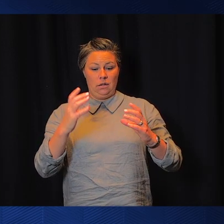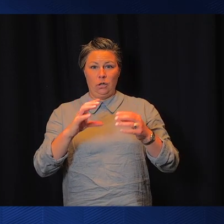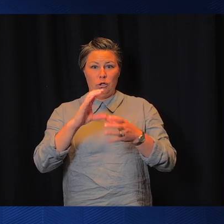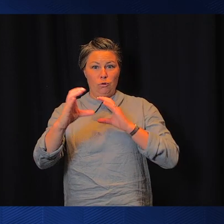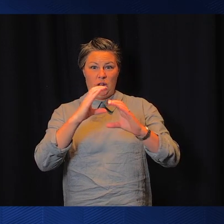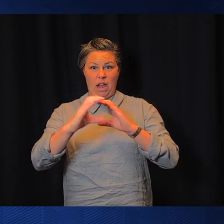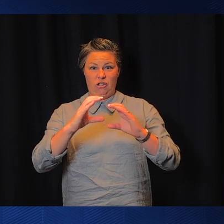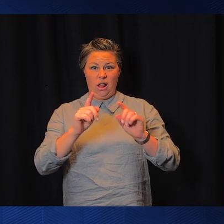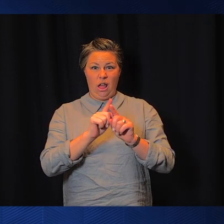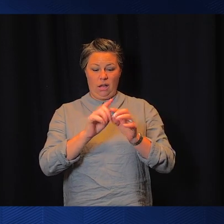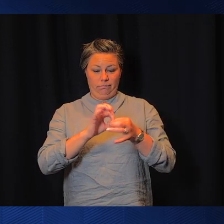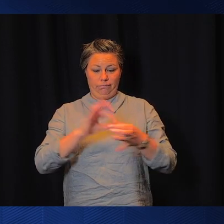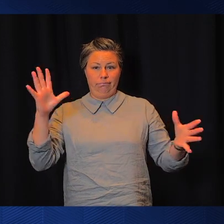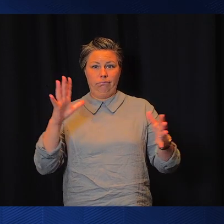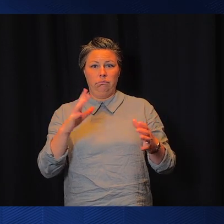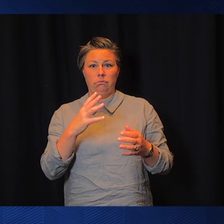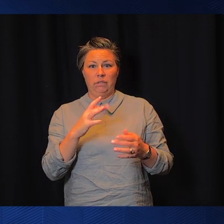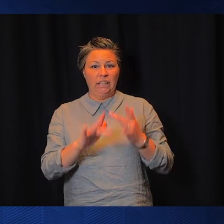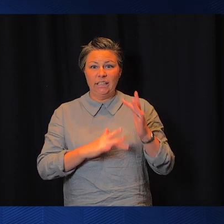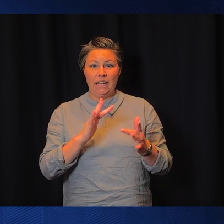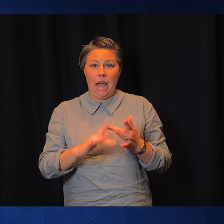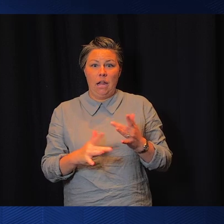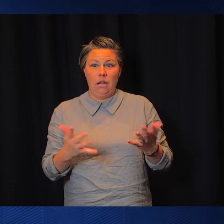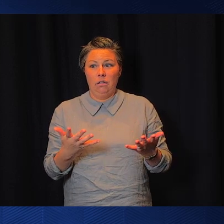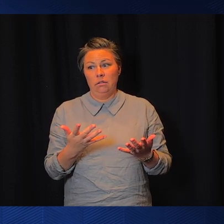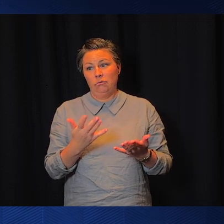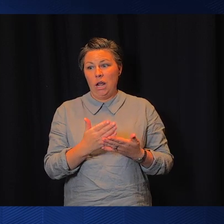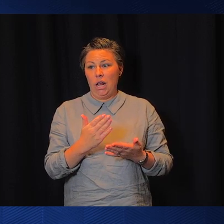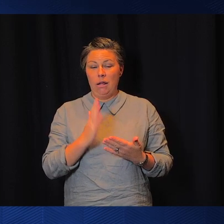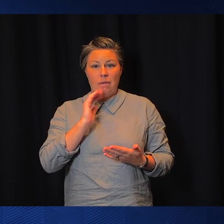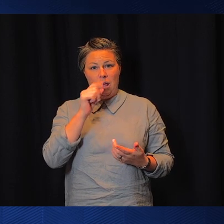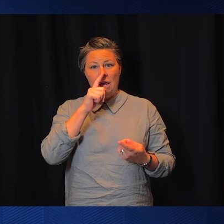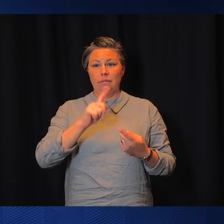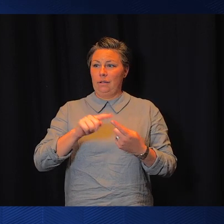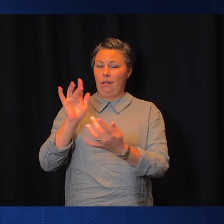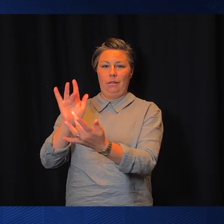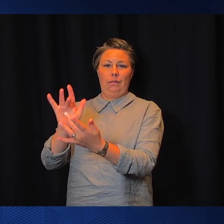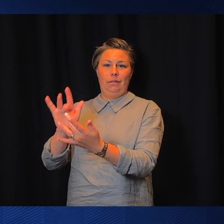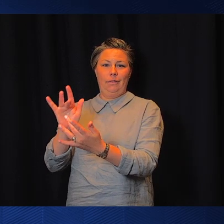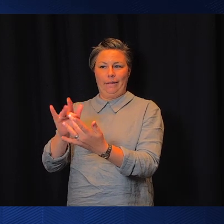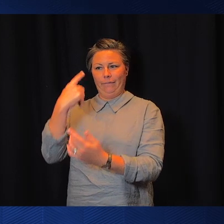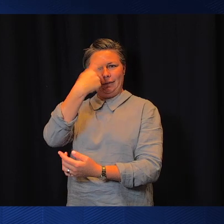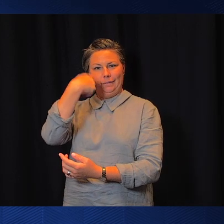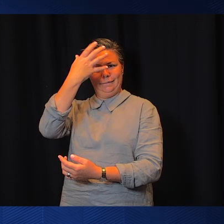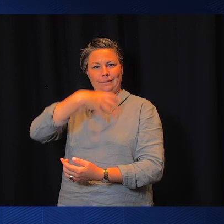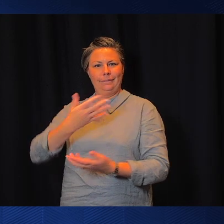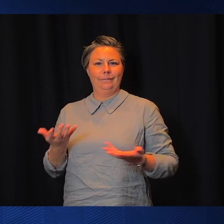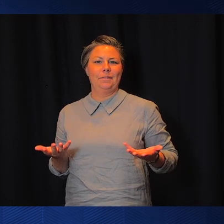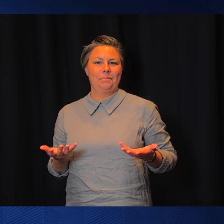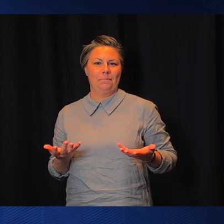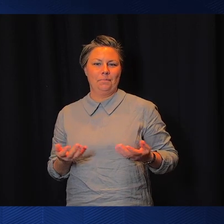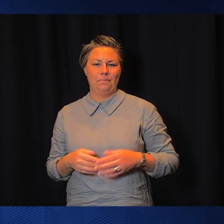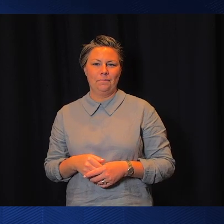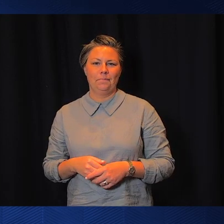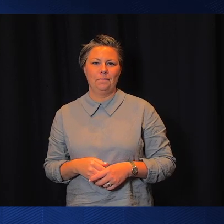Like I said before, a lot of family time, catch up, and even though there was a lot